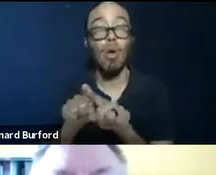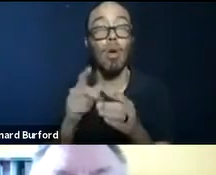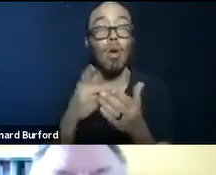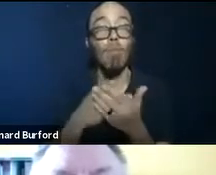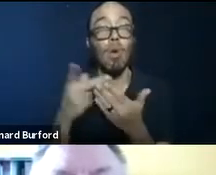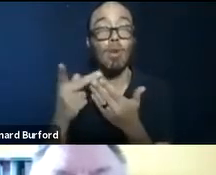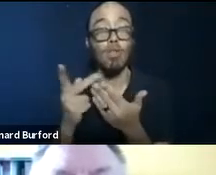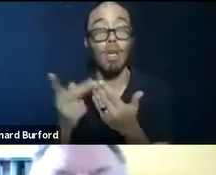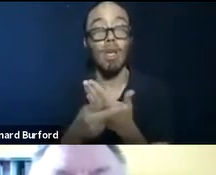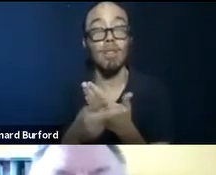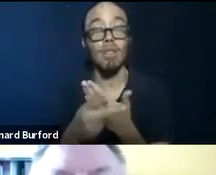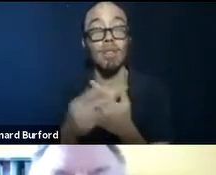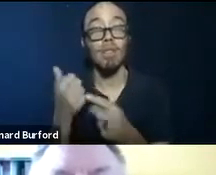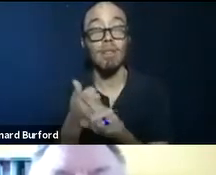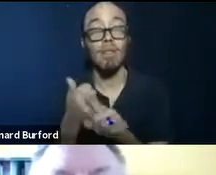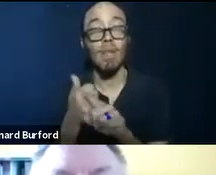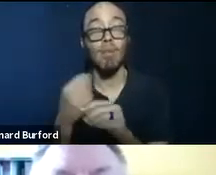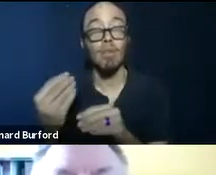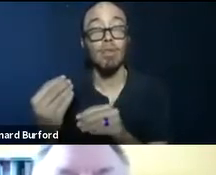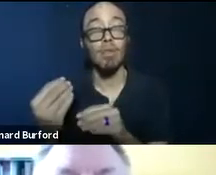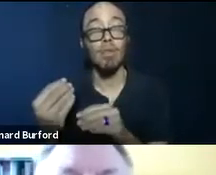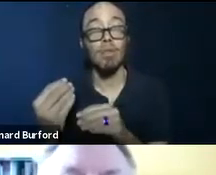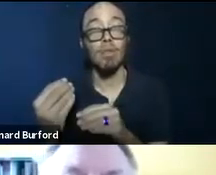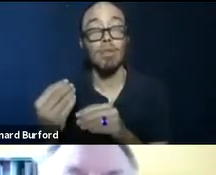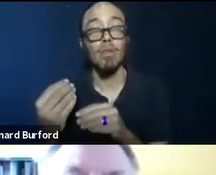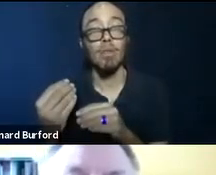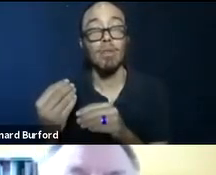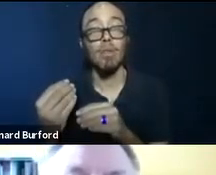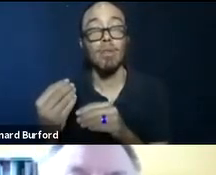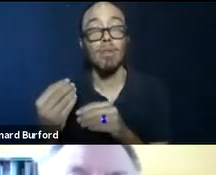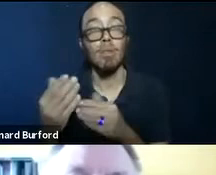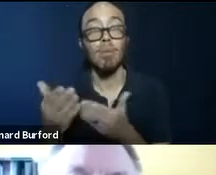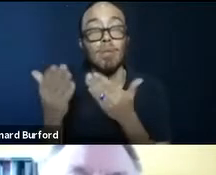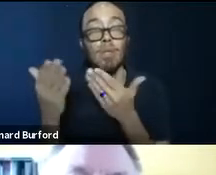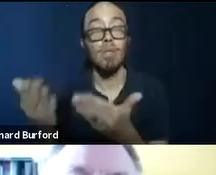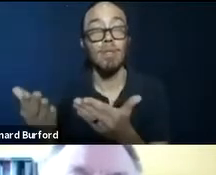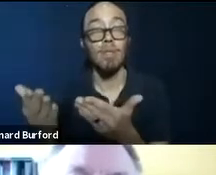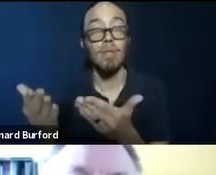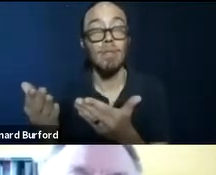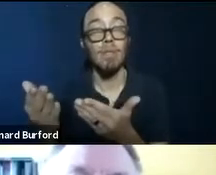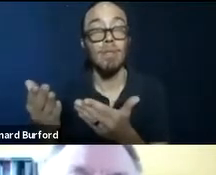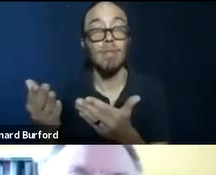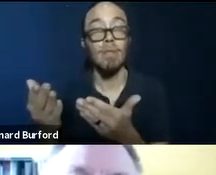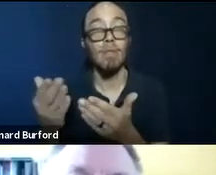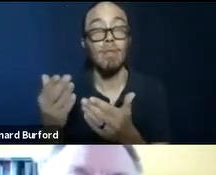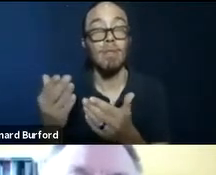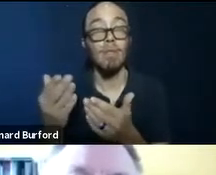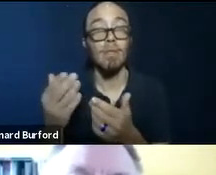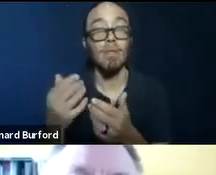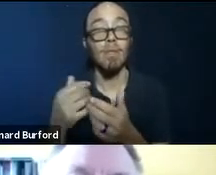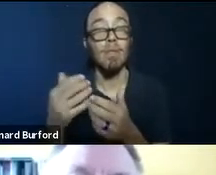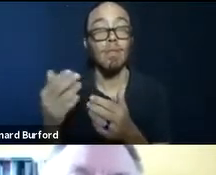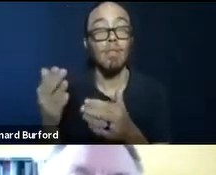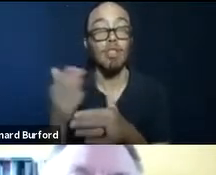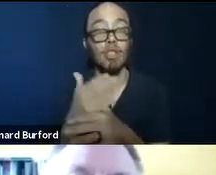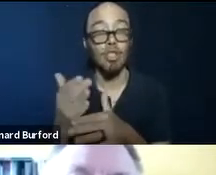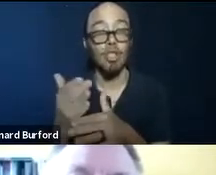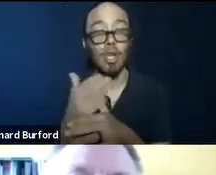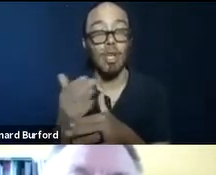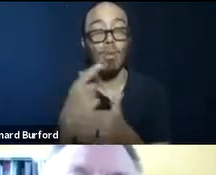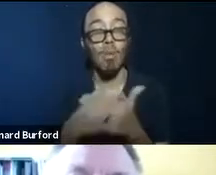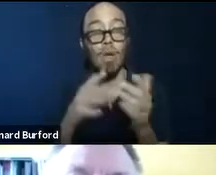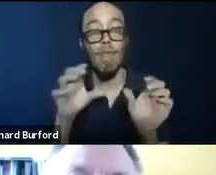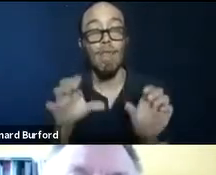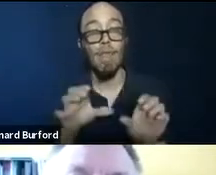that was presented by the Austrians, Capito, that shared what they do